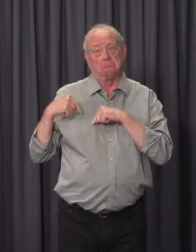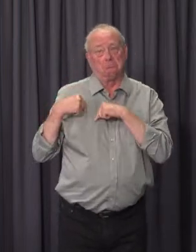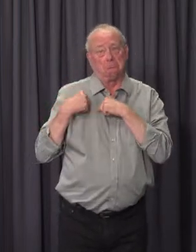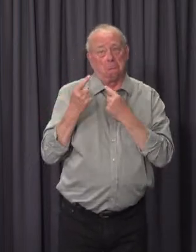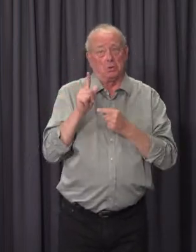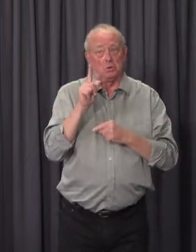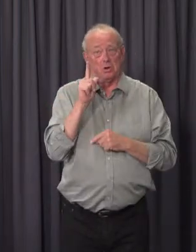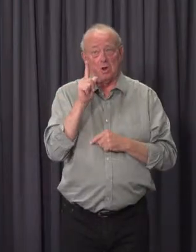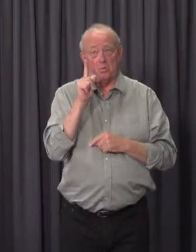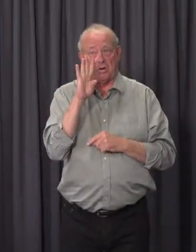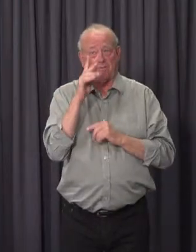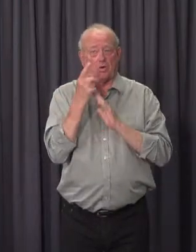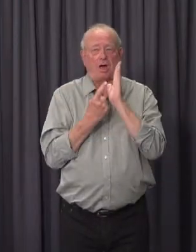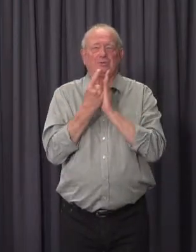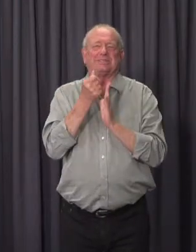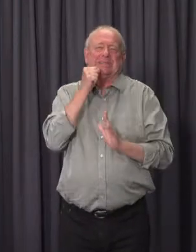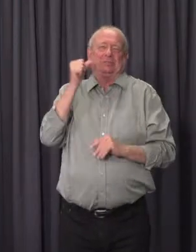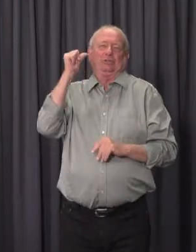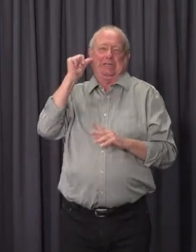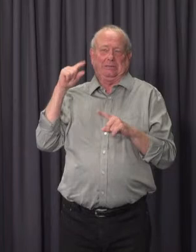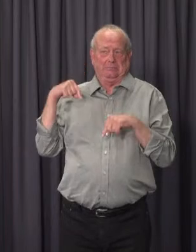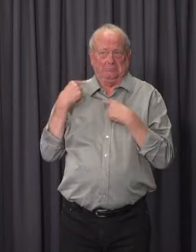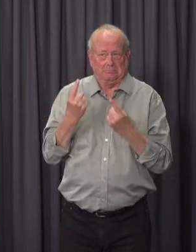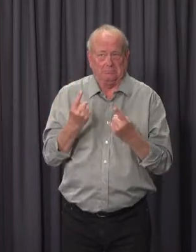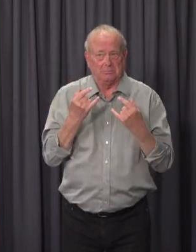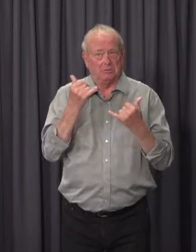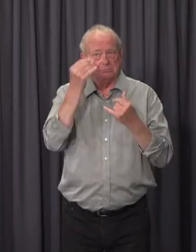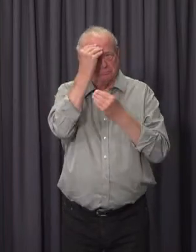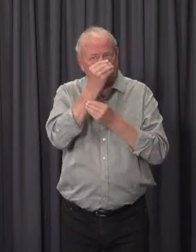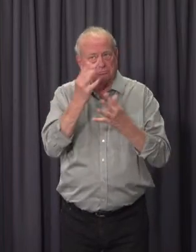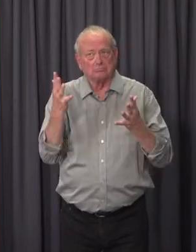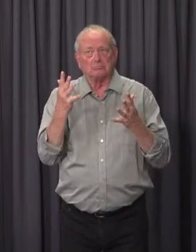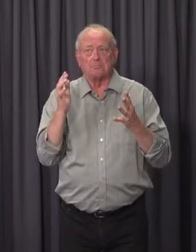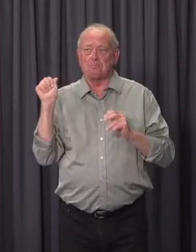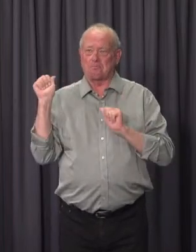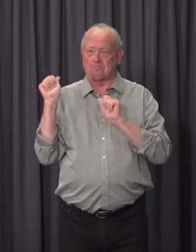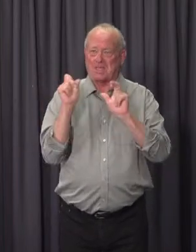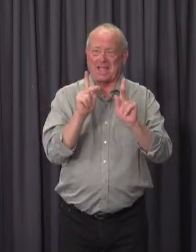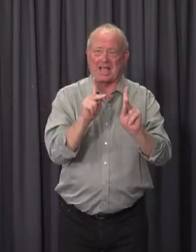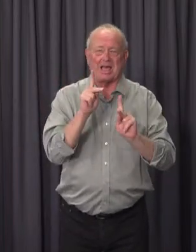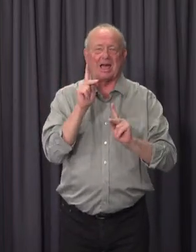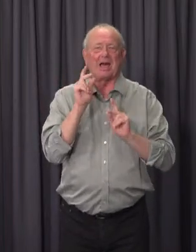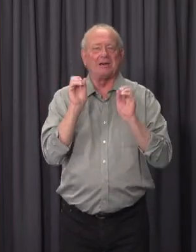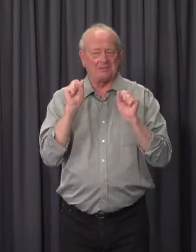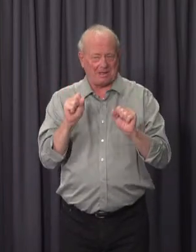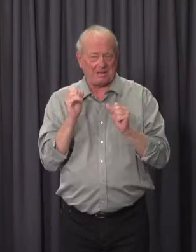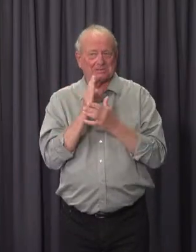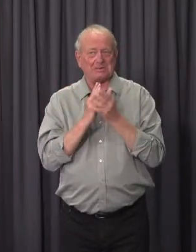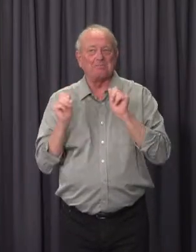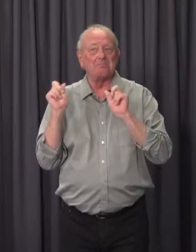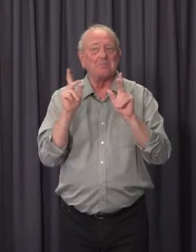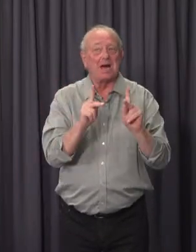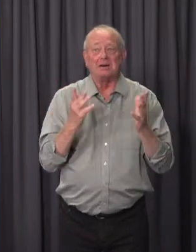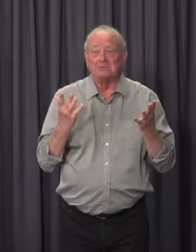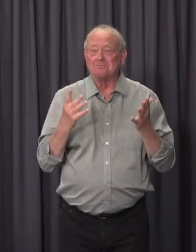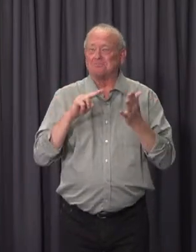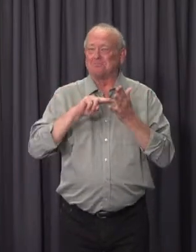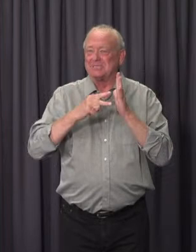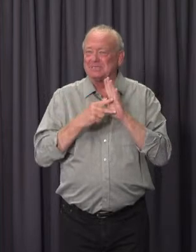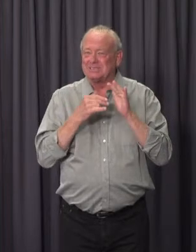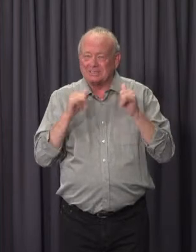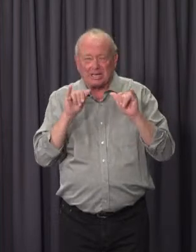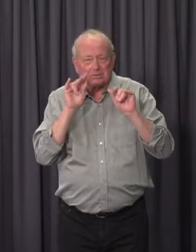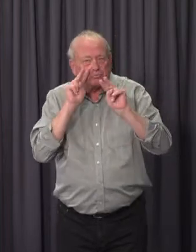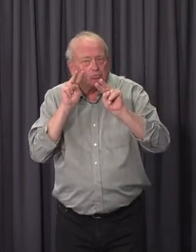re-entry. Nevertheless, the threat of wildfires continues, and residents need to remain vigilant. Alberta continues to be under